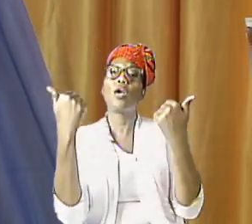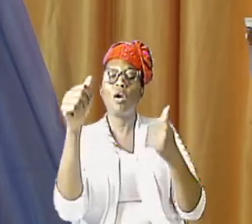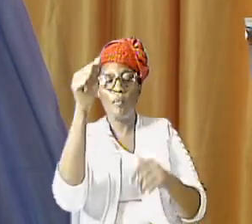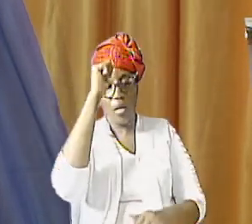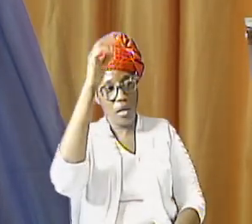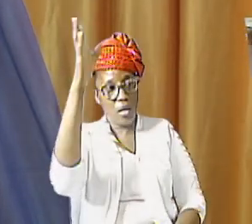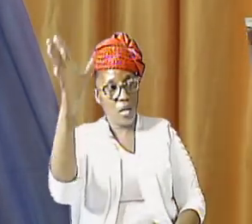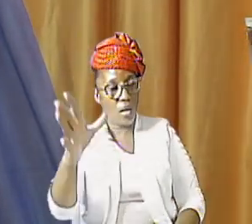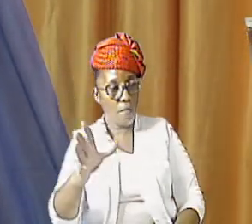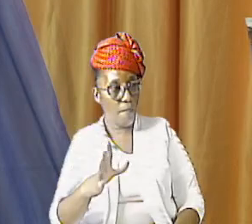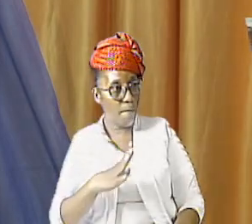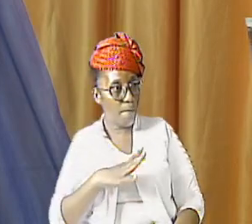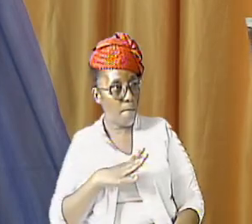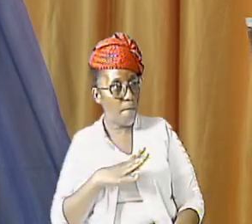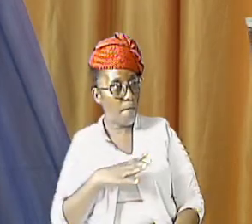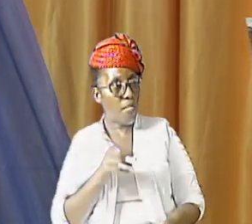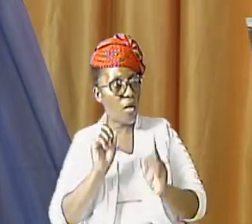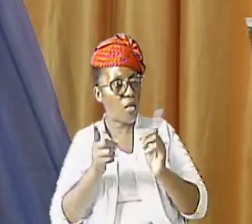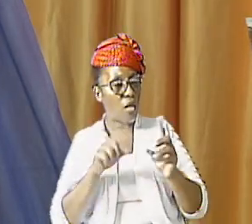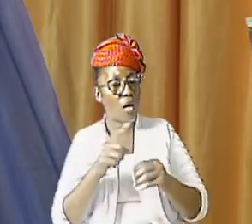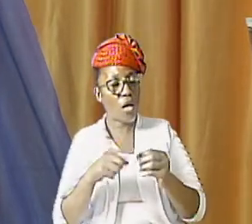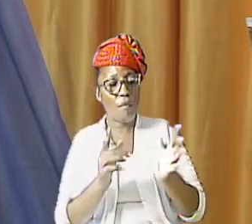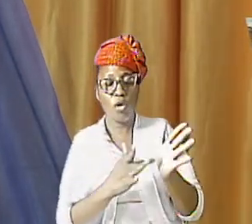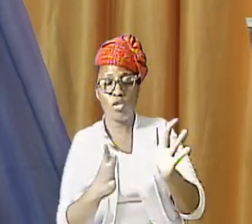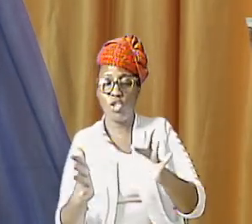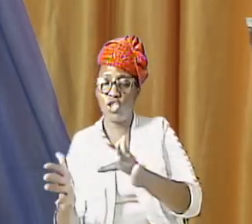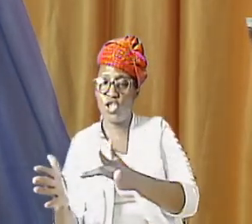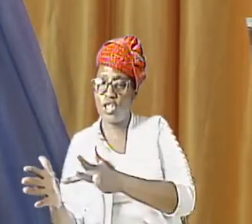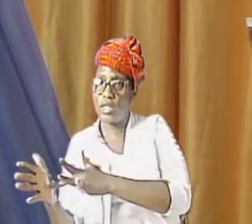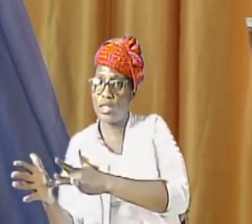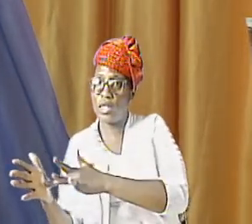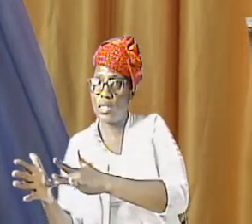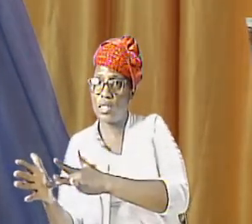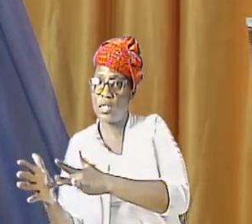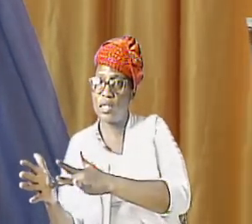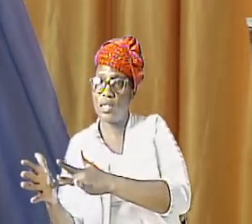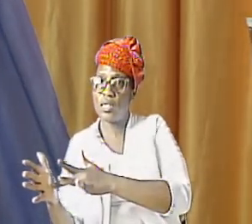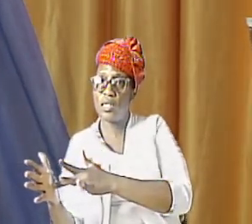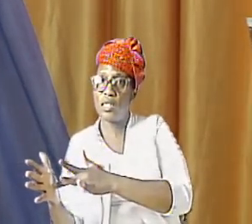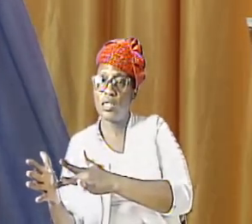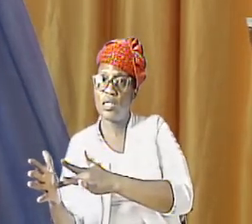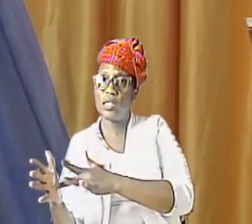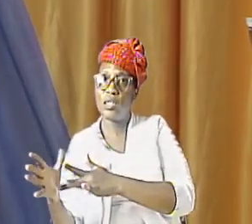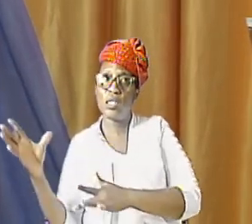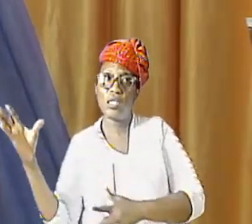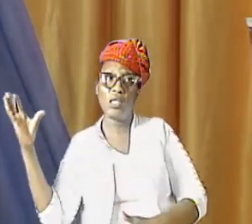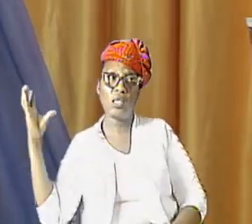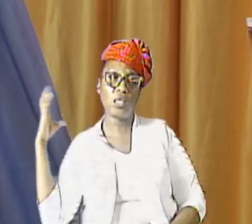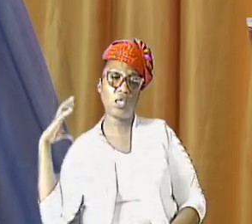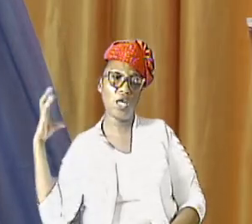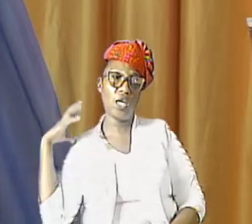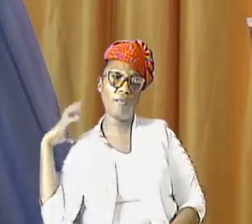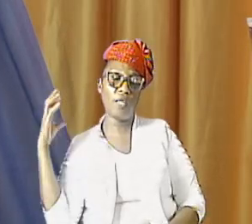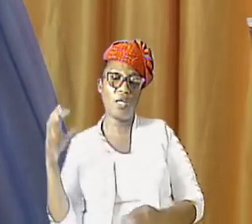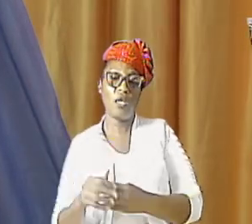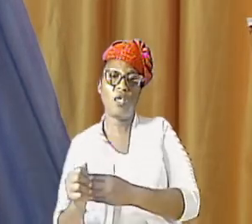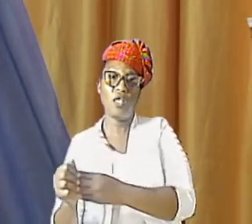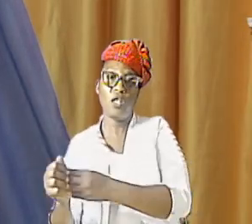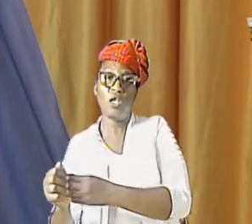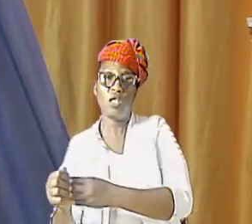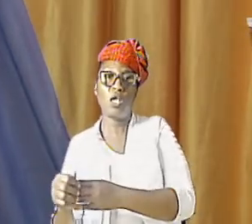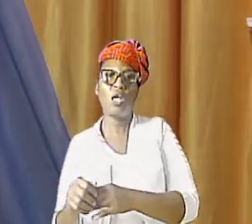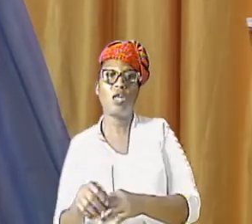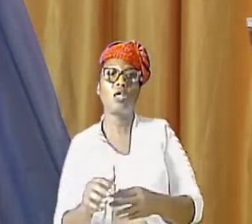man. So when we talk about Jesus, the captain leading us as we march